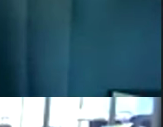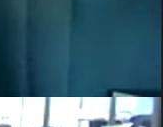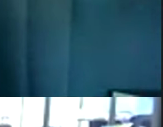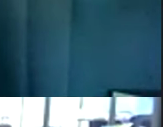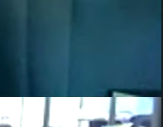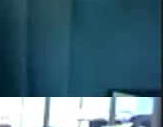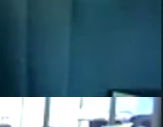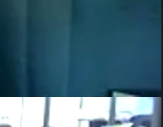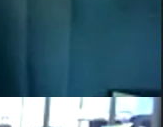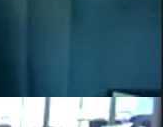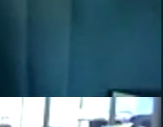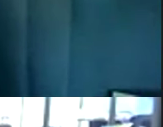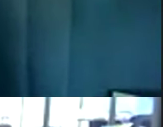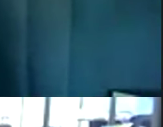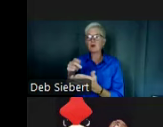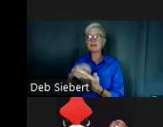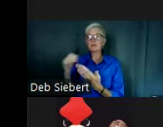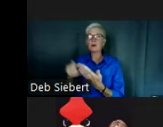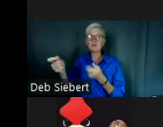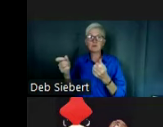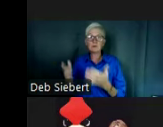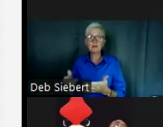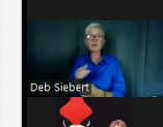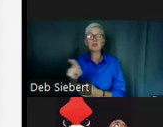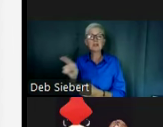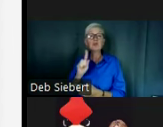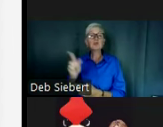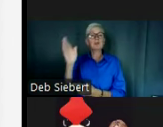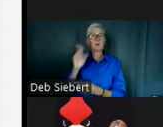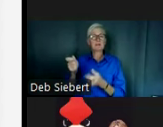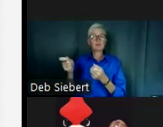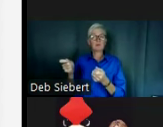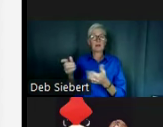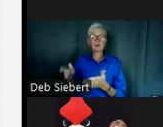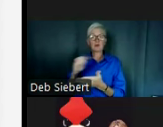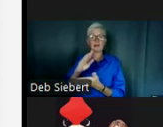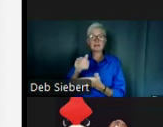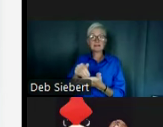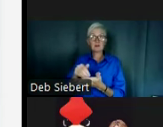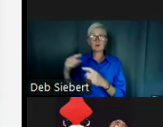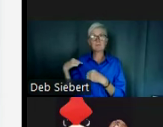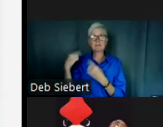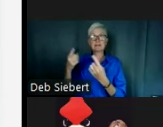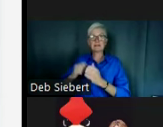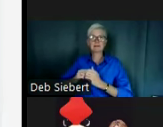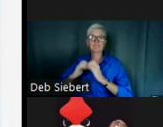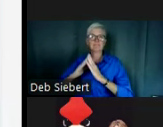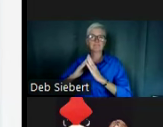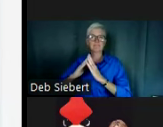and project director. Robin has served as the director of the center since its inception